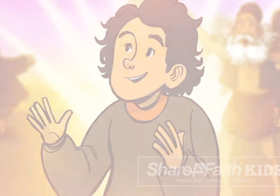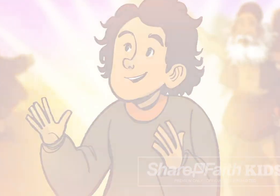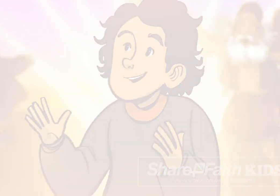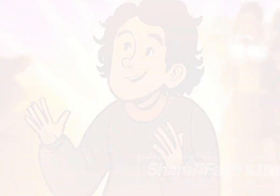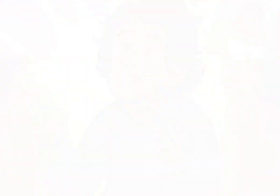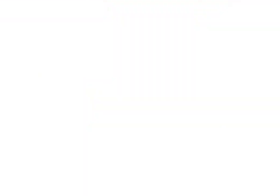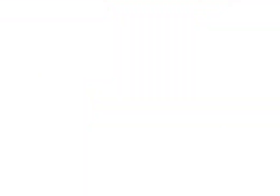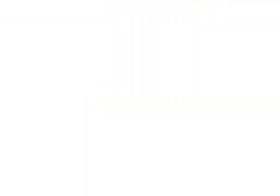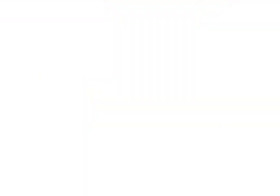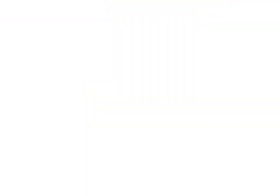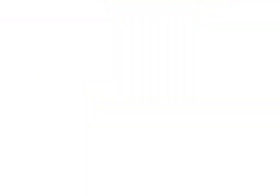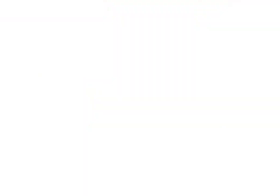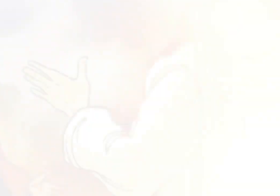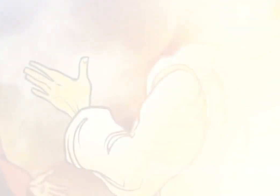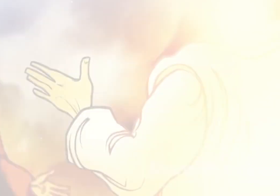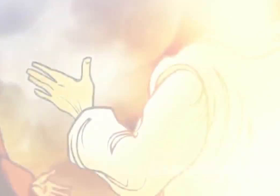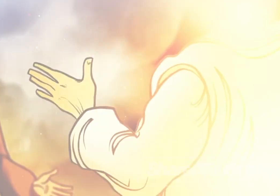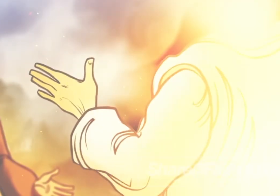Israel."